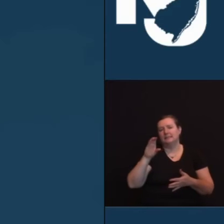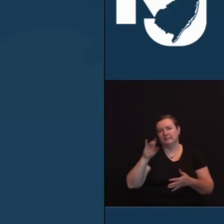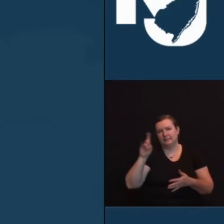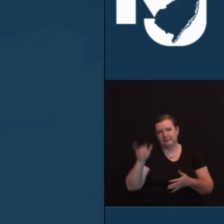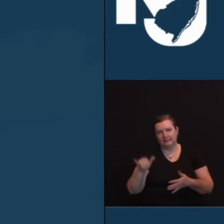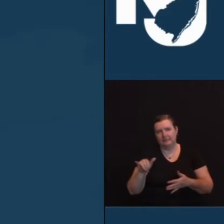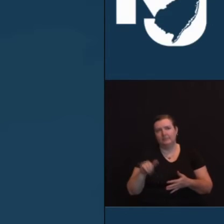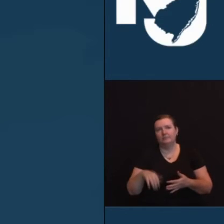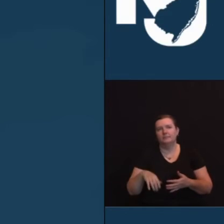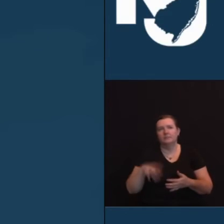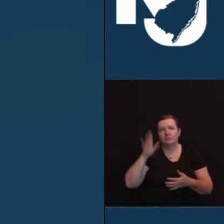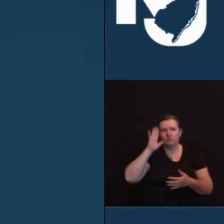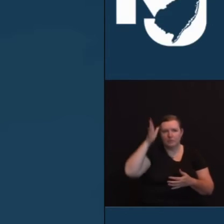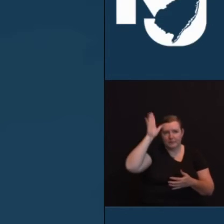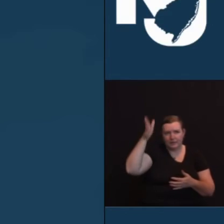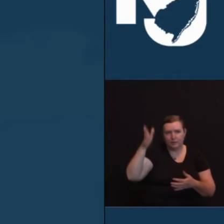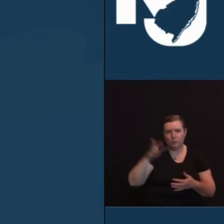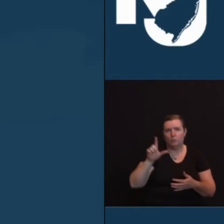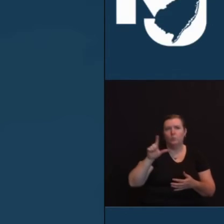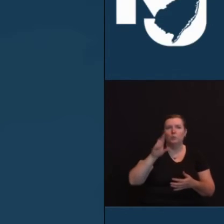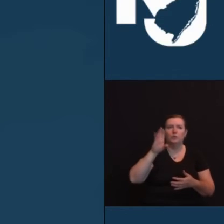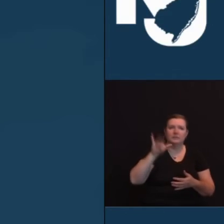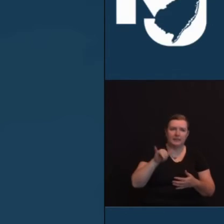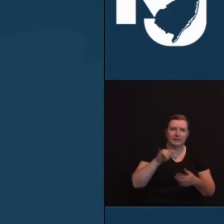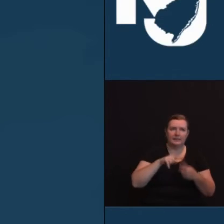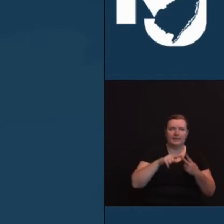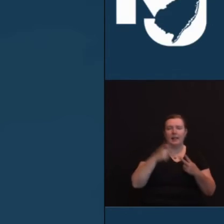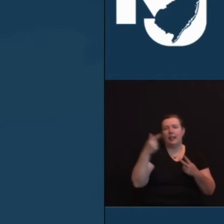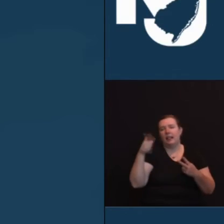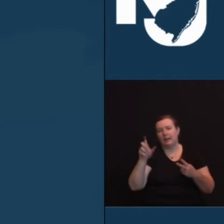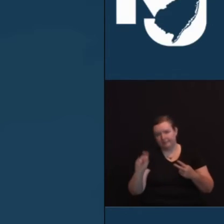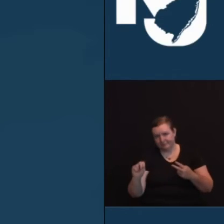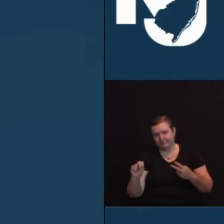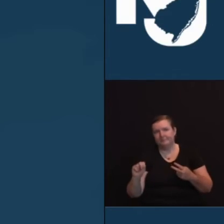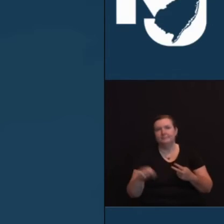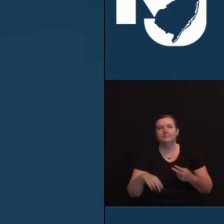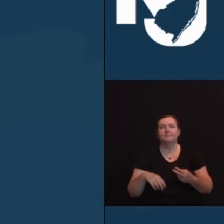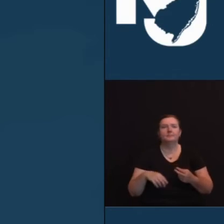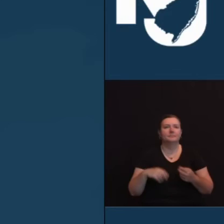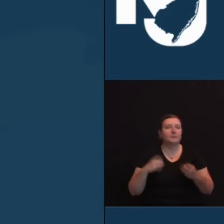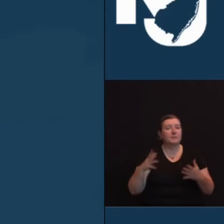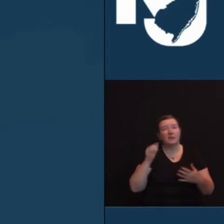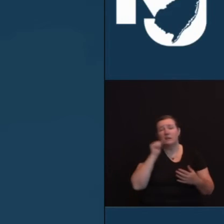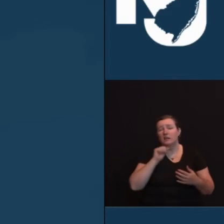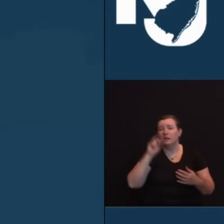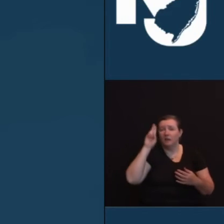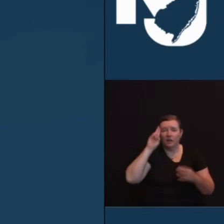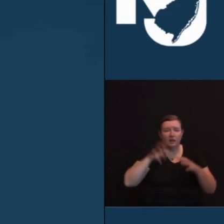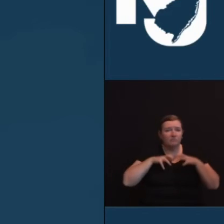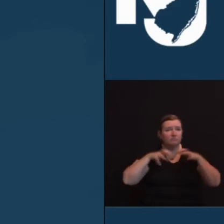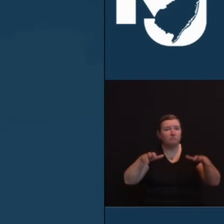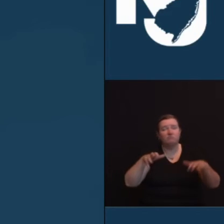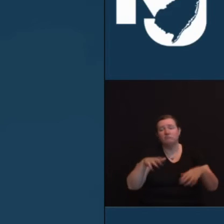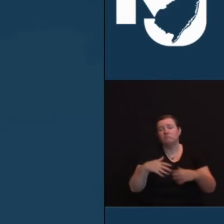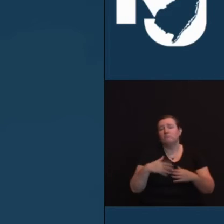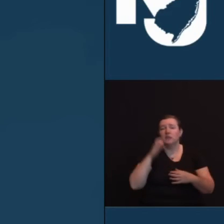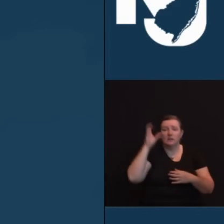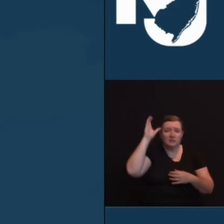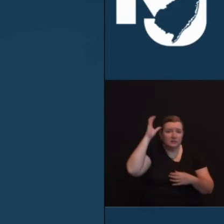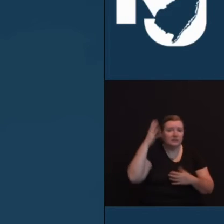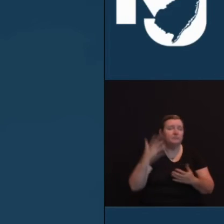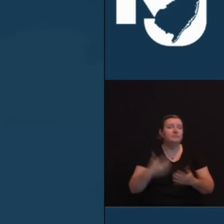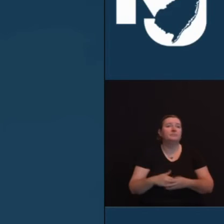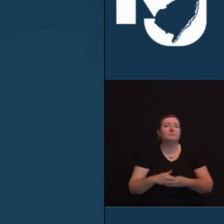Glenn Fossey, as well as by his aunts, uncles, and numerous cousins. Adam will also be fondly remembered by